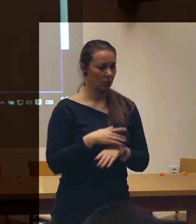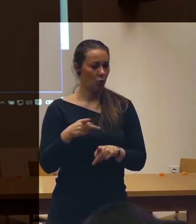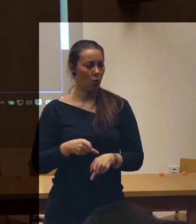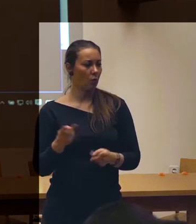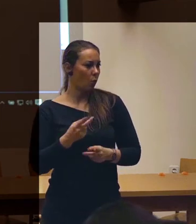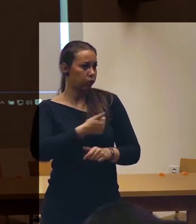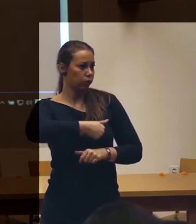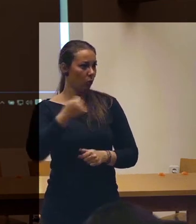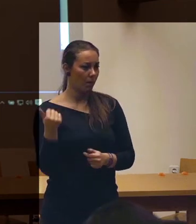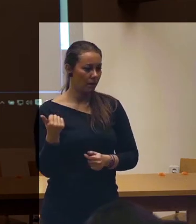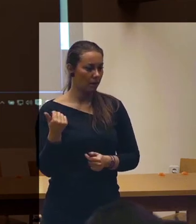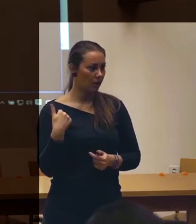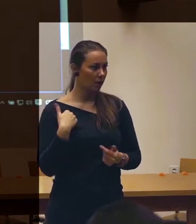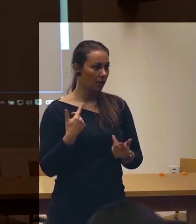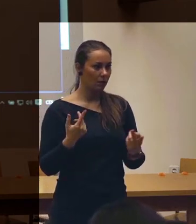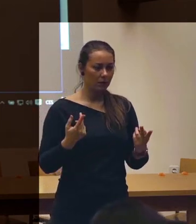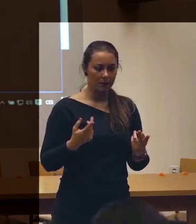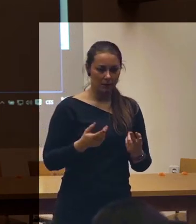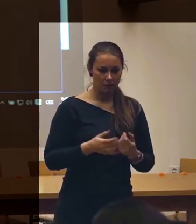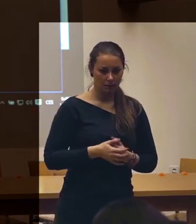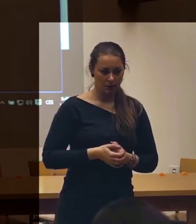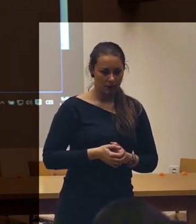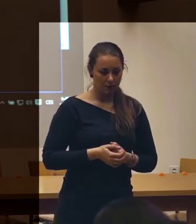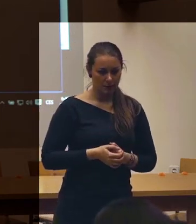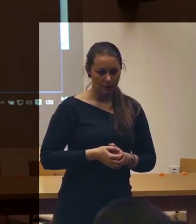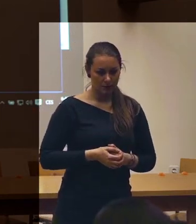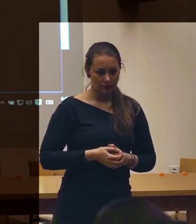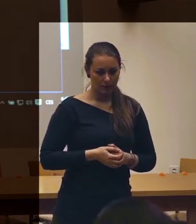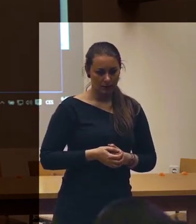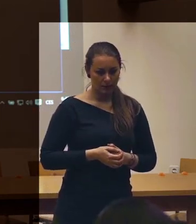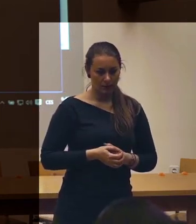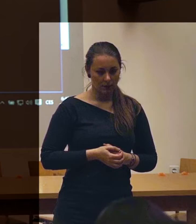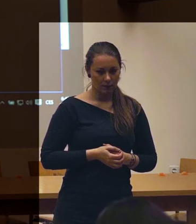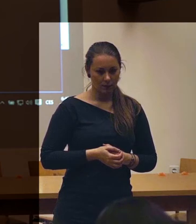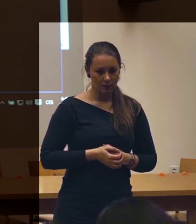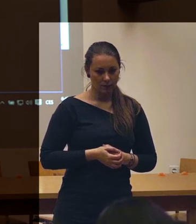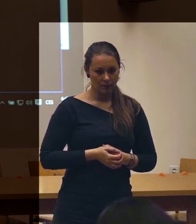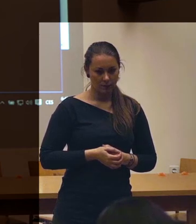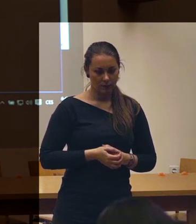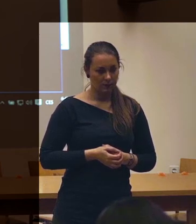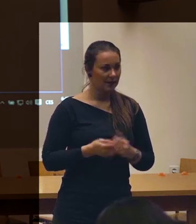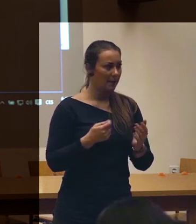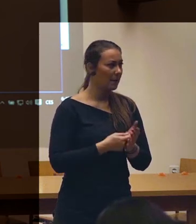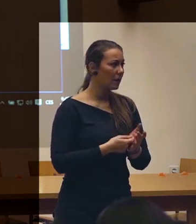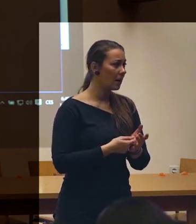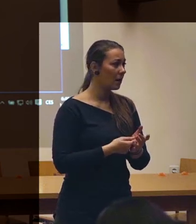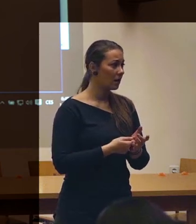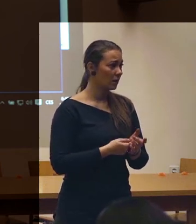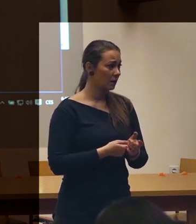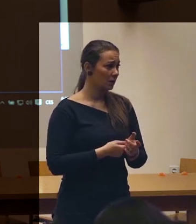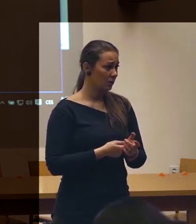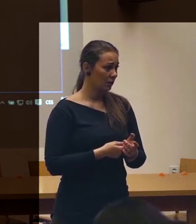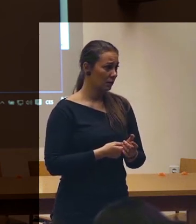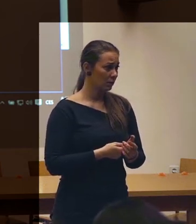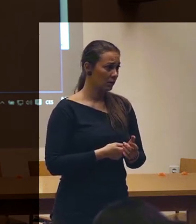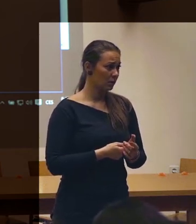of stupid, that we involved like four visitors with the different forms of disabilities. That's too, I don't know, for me it's